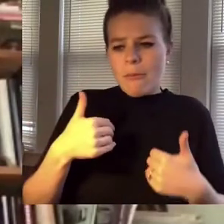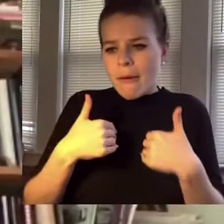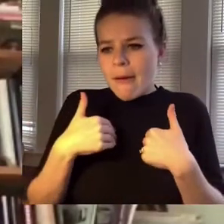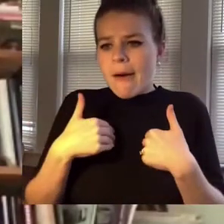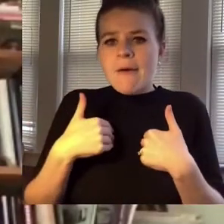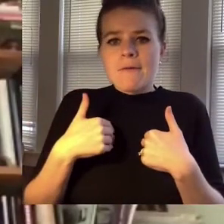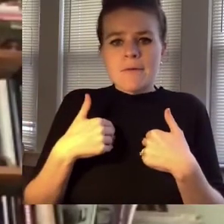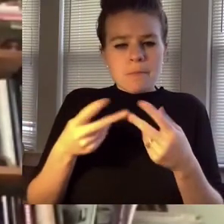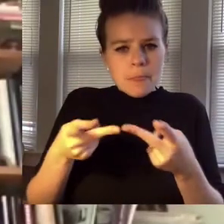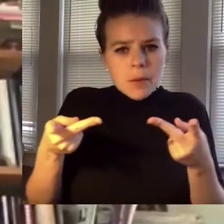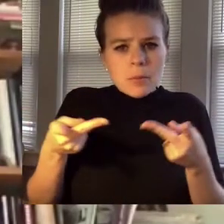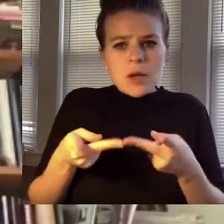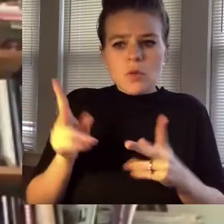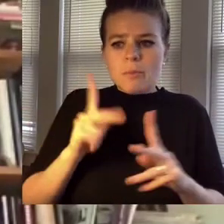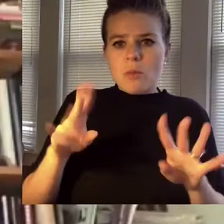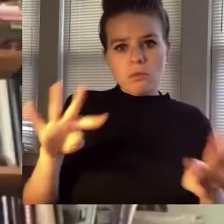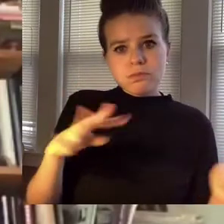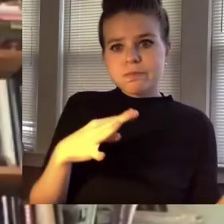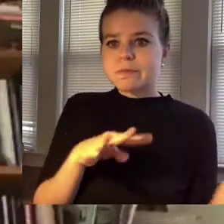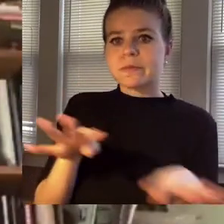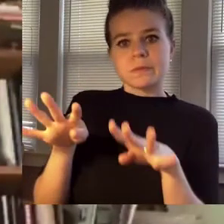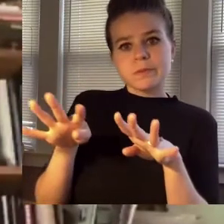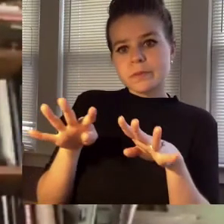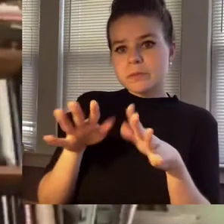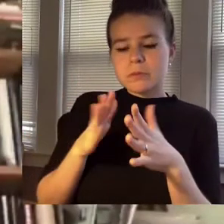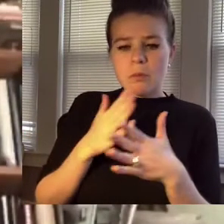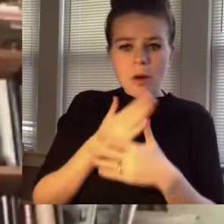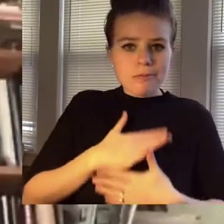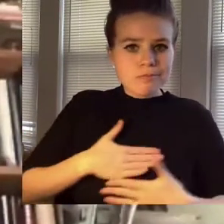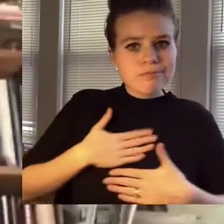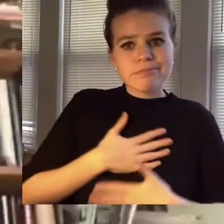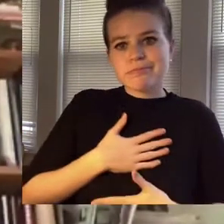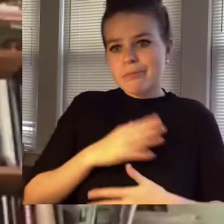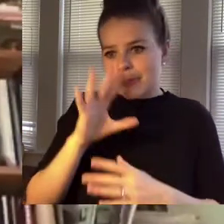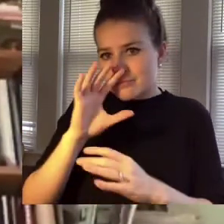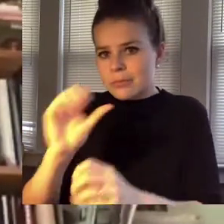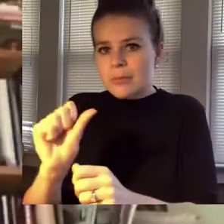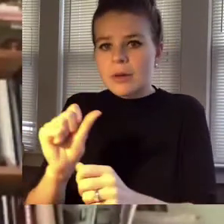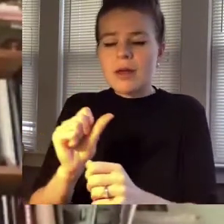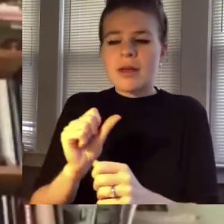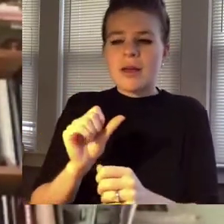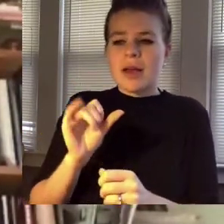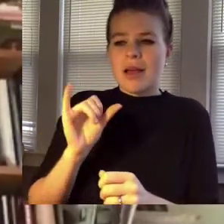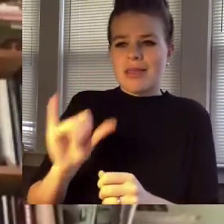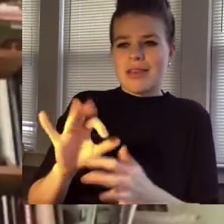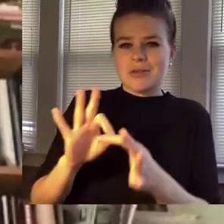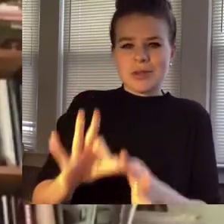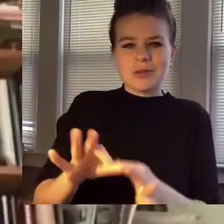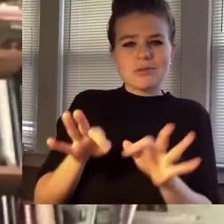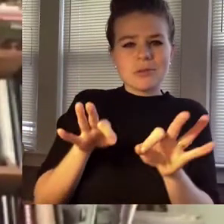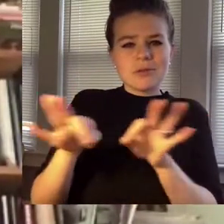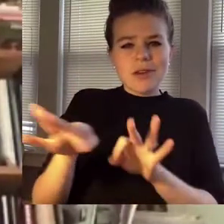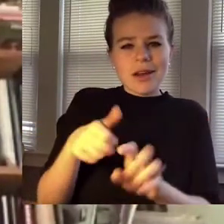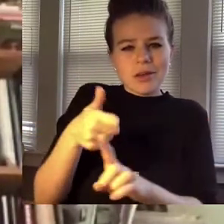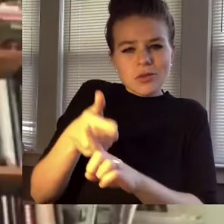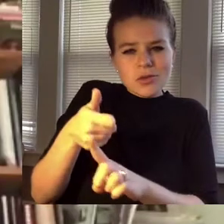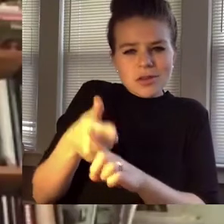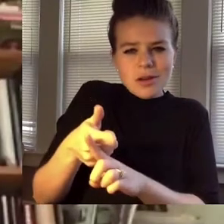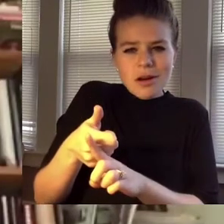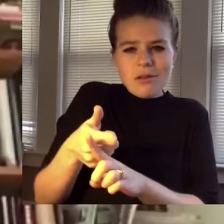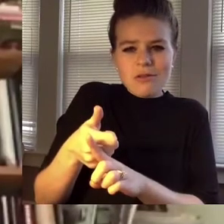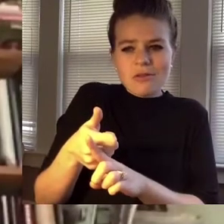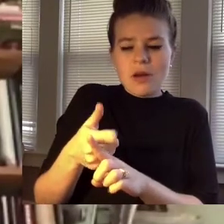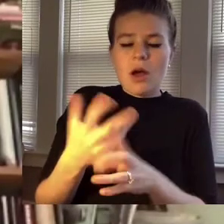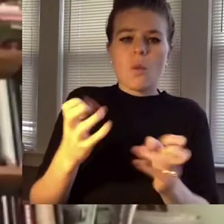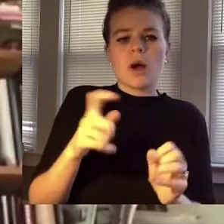The entire blurbing system is built around sort of defining oneself and helping people to understand this is the kind of writer